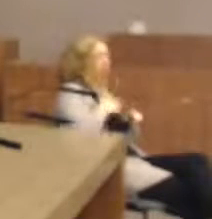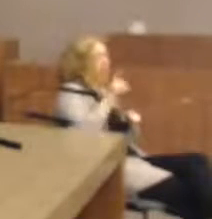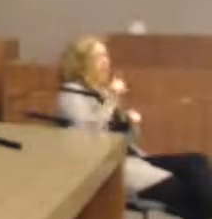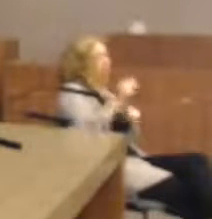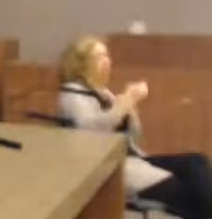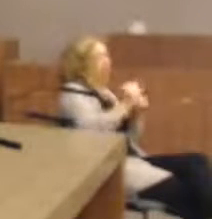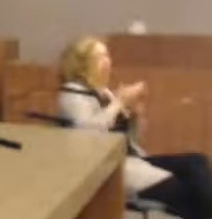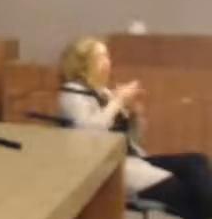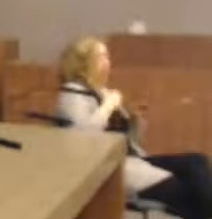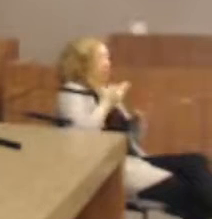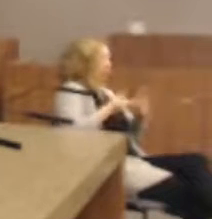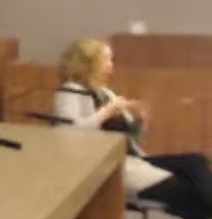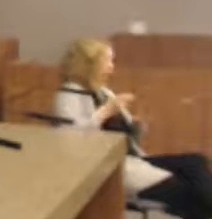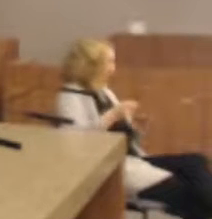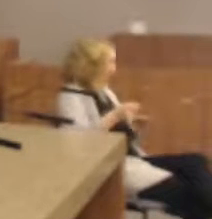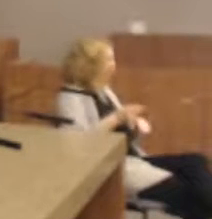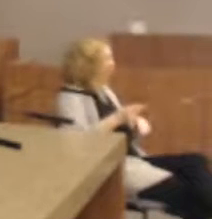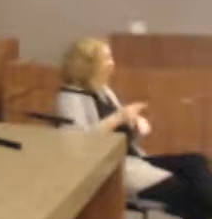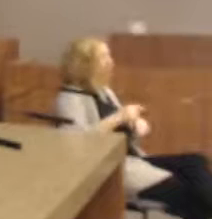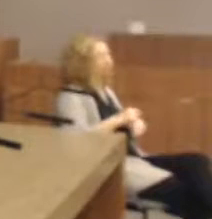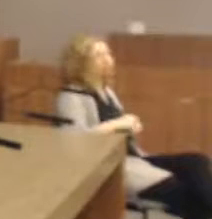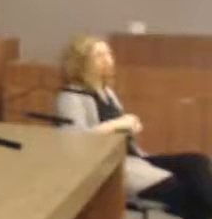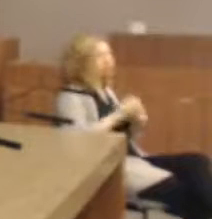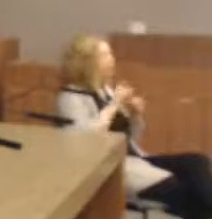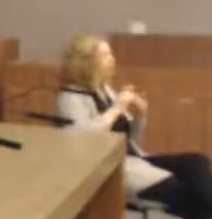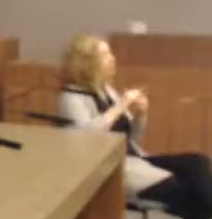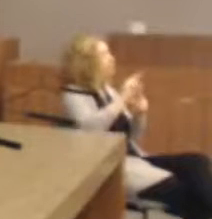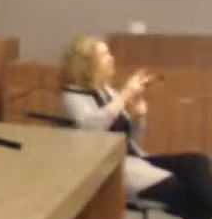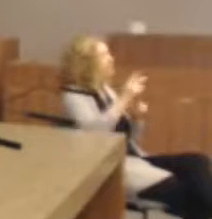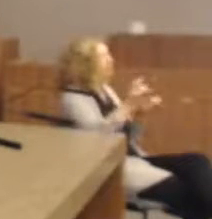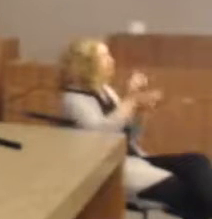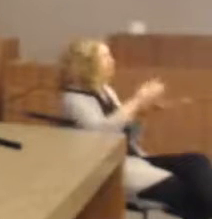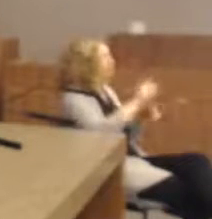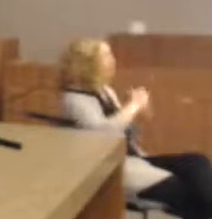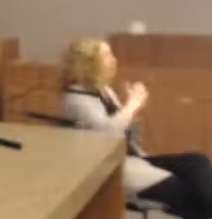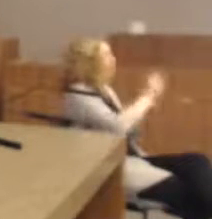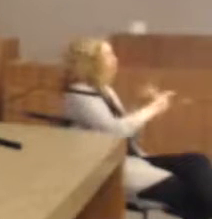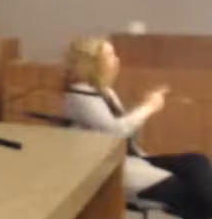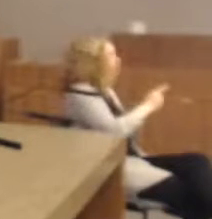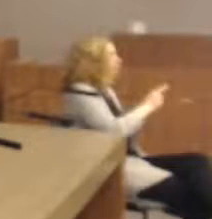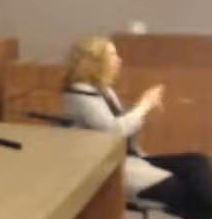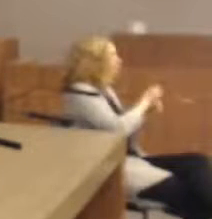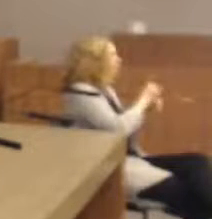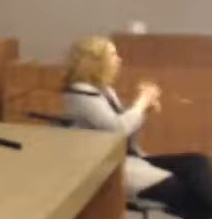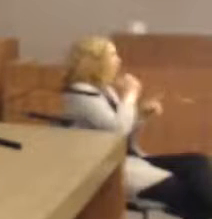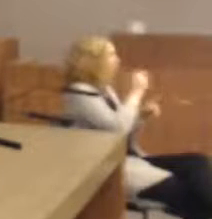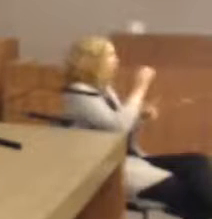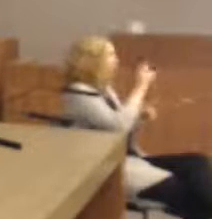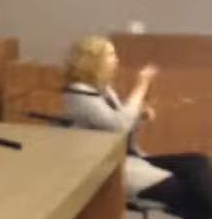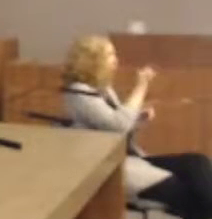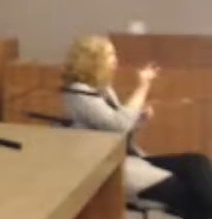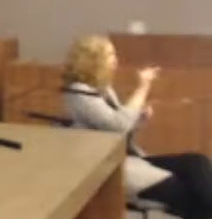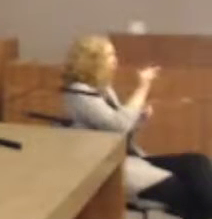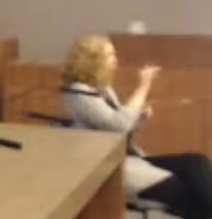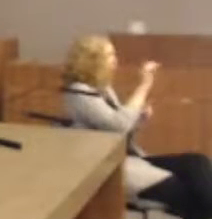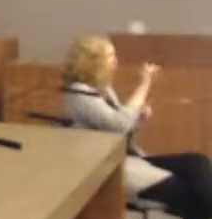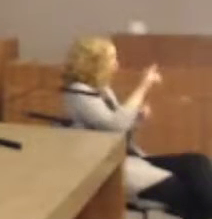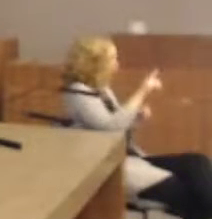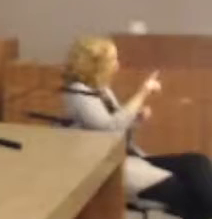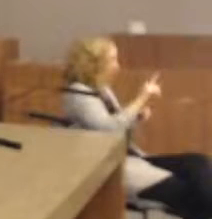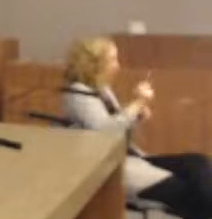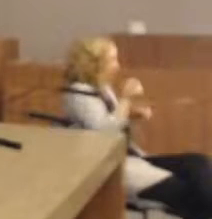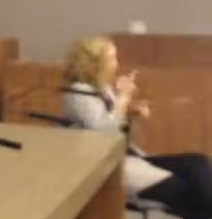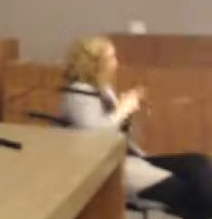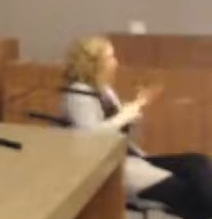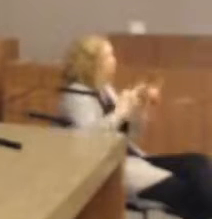I went to work there around secondary trauma. So helping people who are not clinical understand what happens with